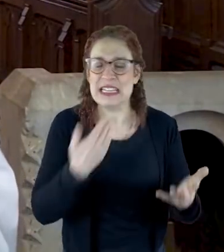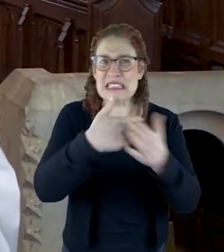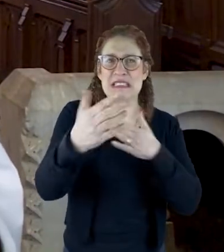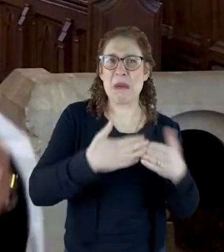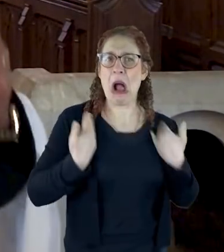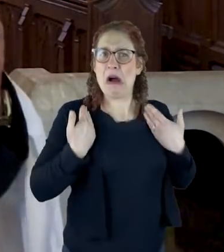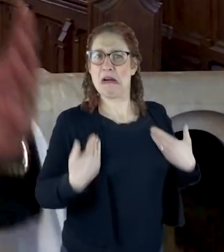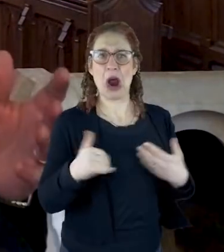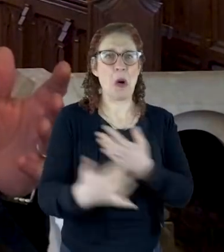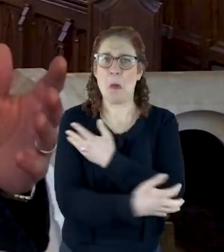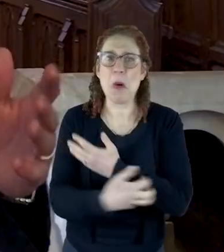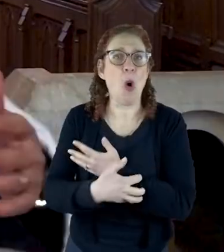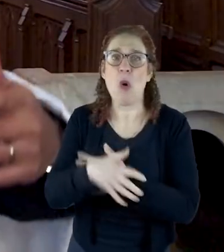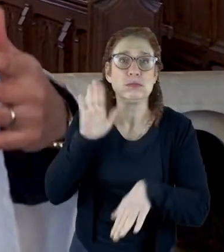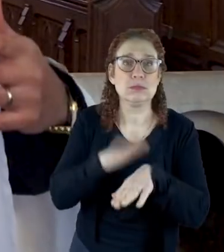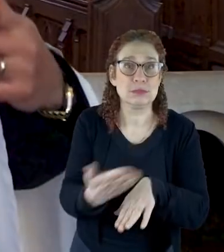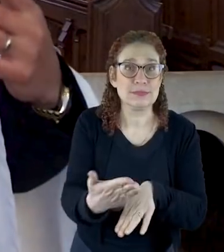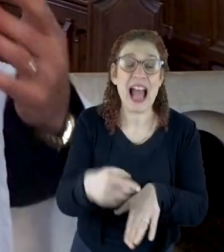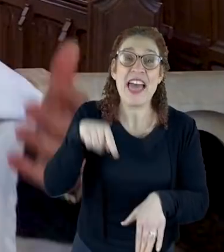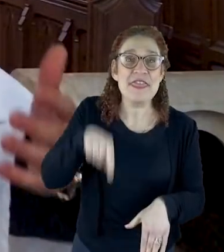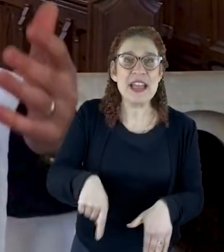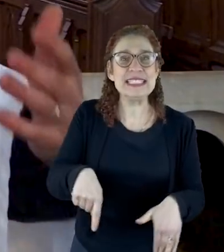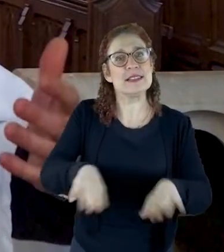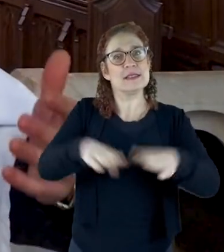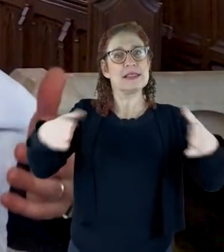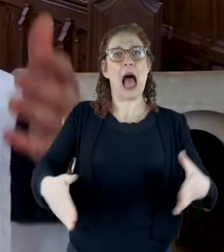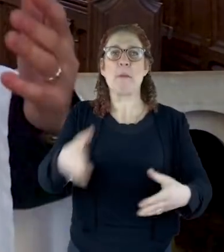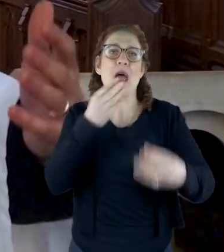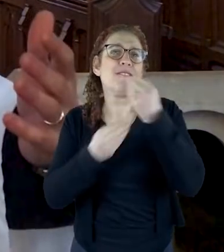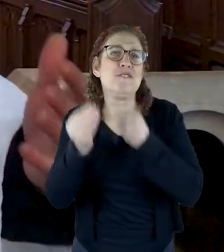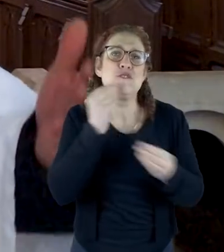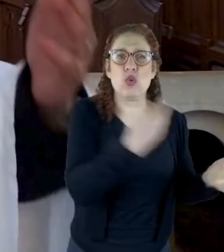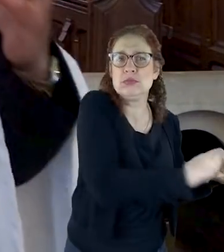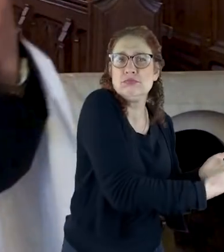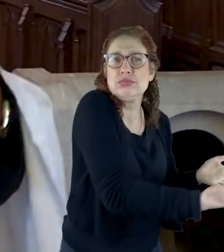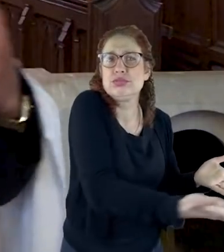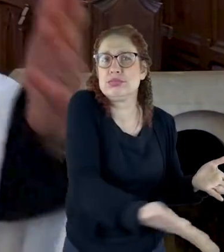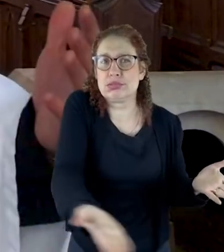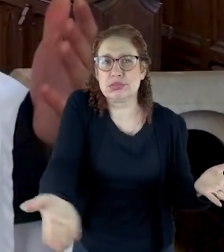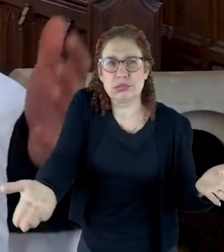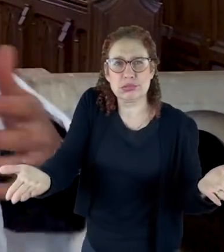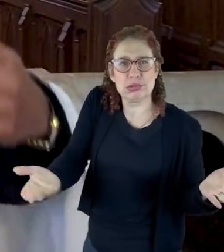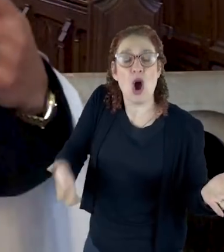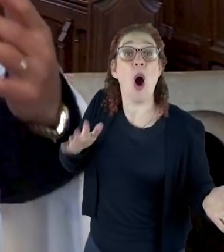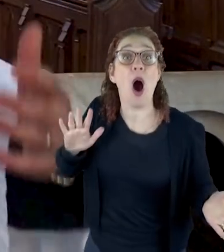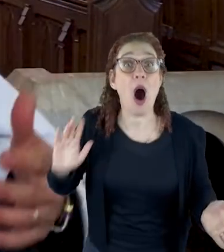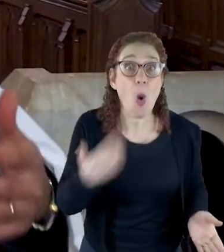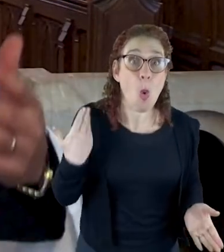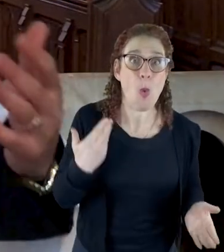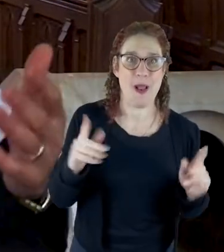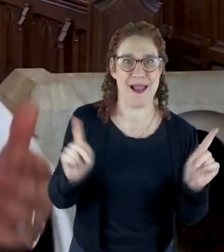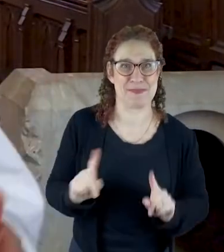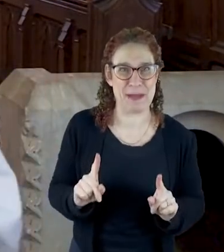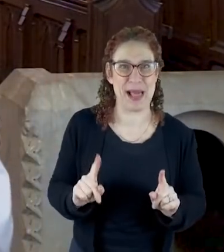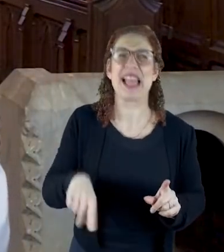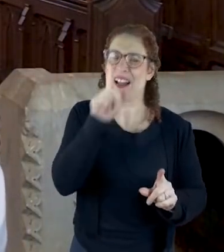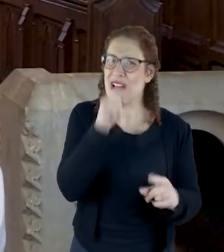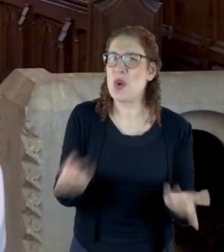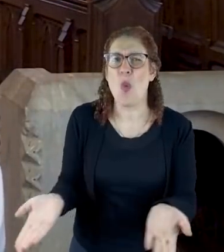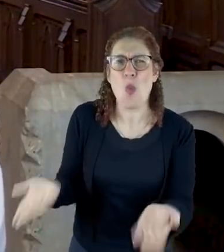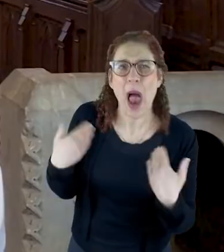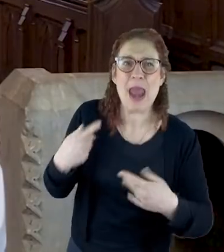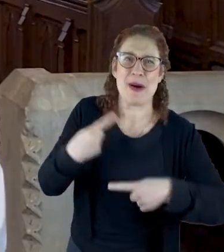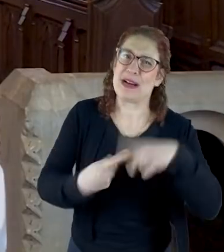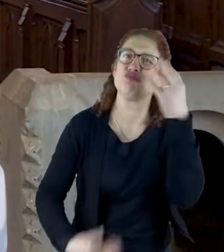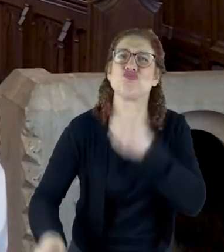across class and status. The banqueting table is a place where all people can receive a welcome and